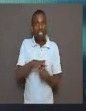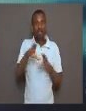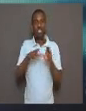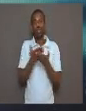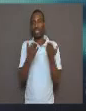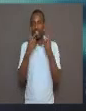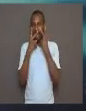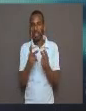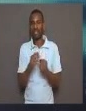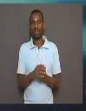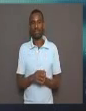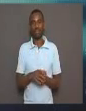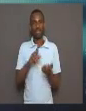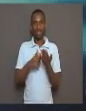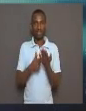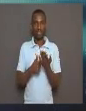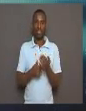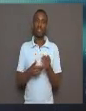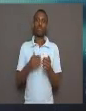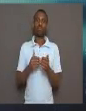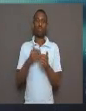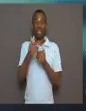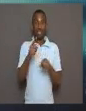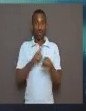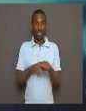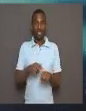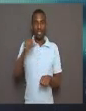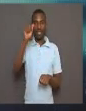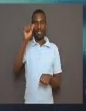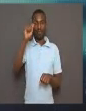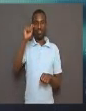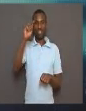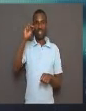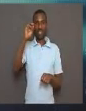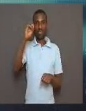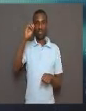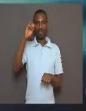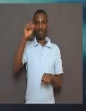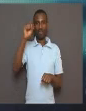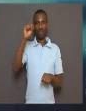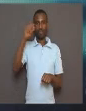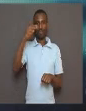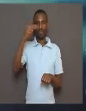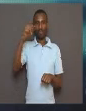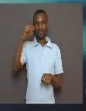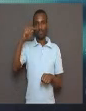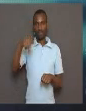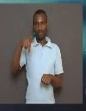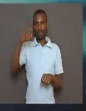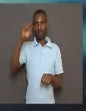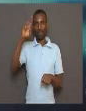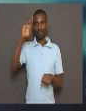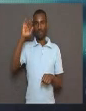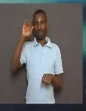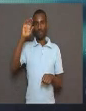In our next lesson, we will look at atmospheric pressure and the pressure of